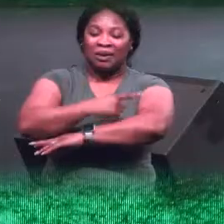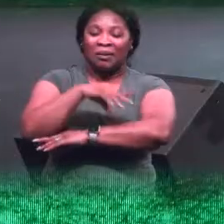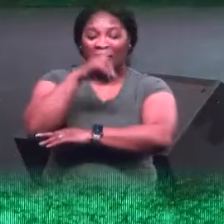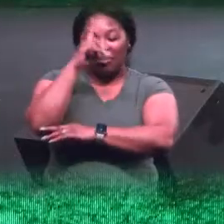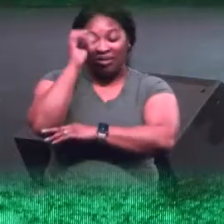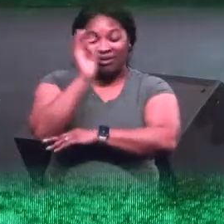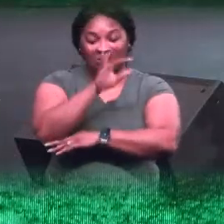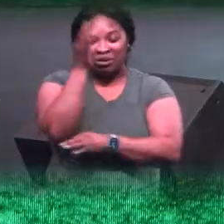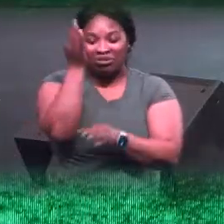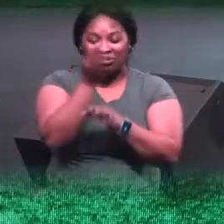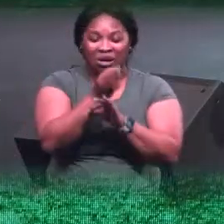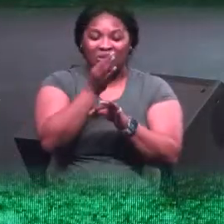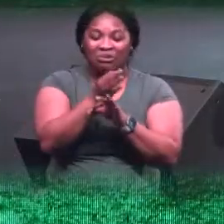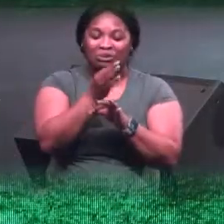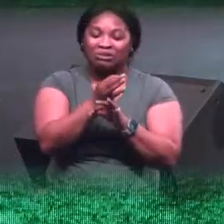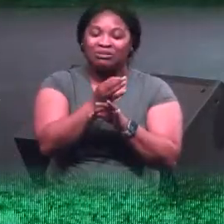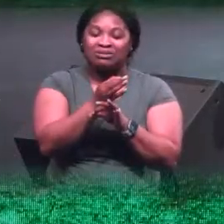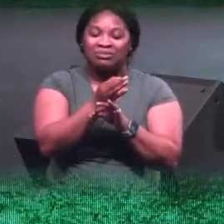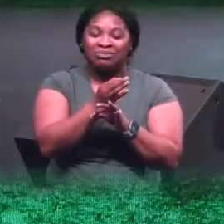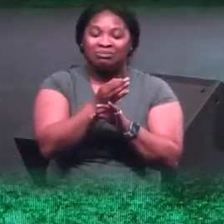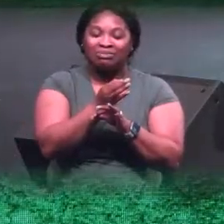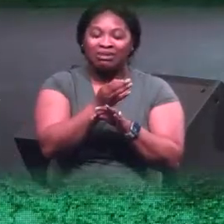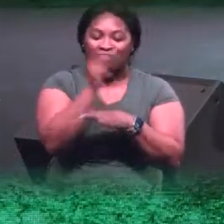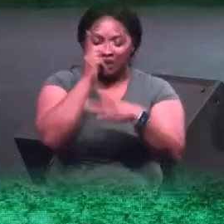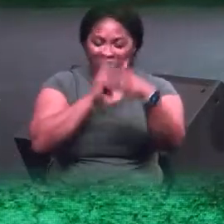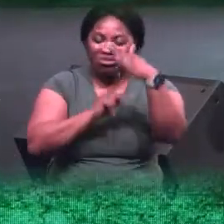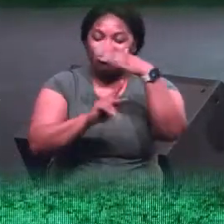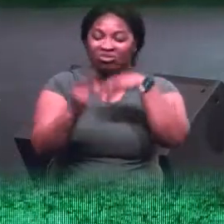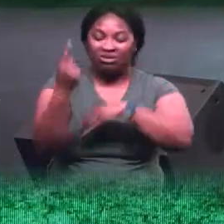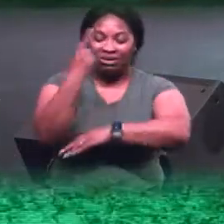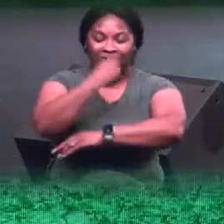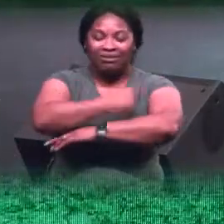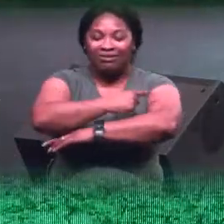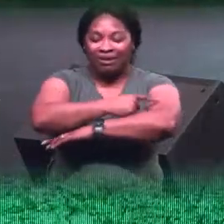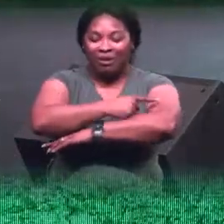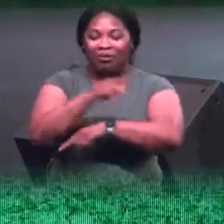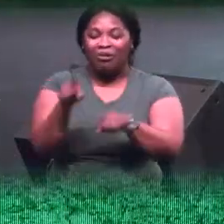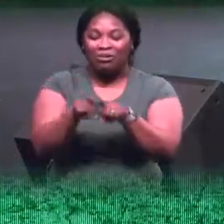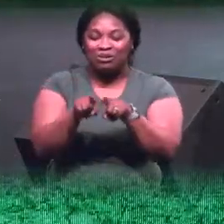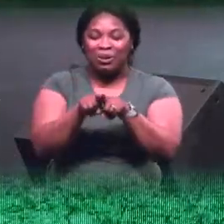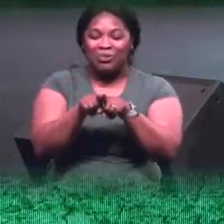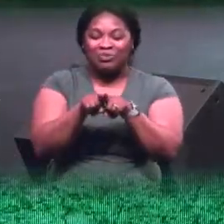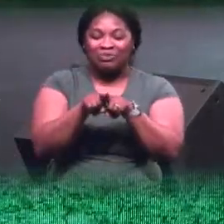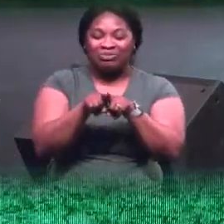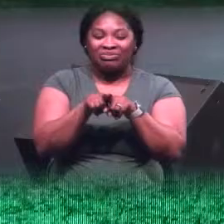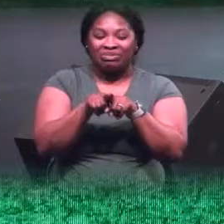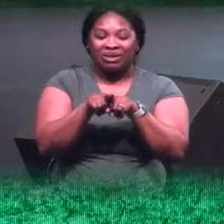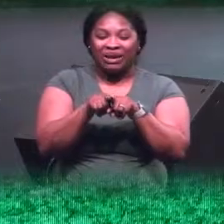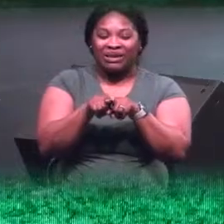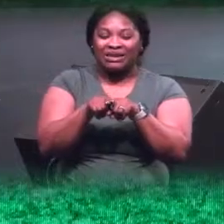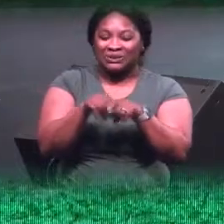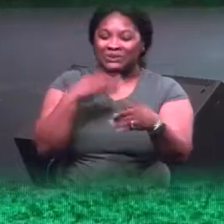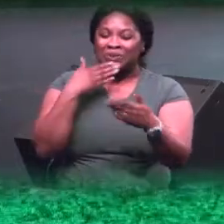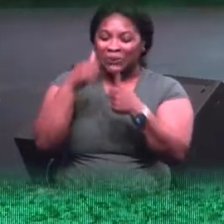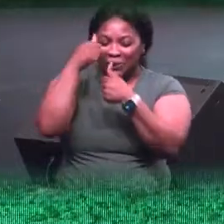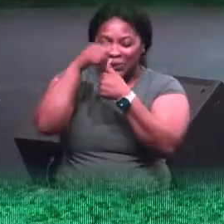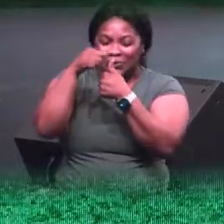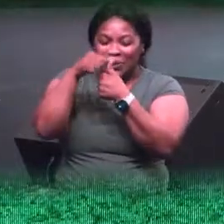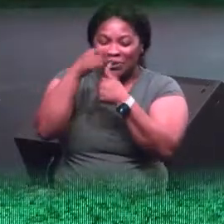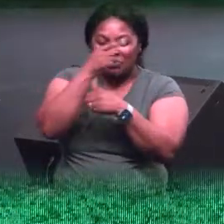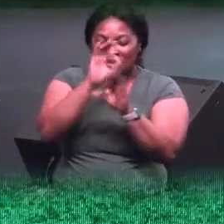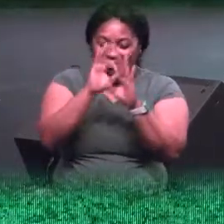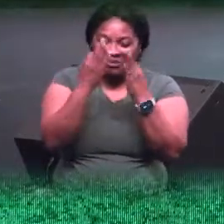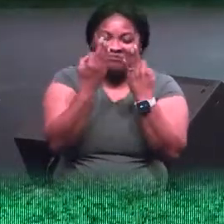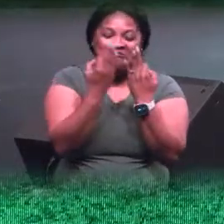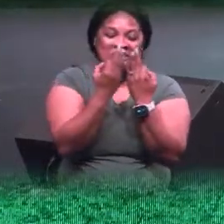Because of their faithfulness, this has been a prophetic day. This will be a nostalgic day for their